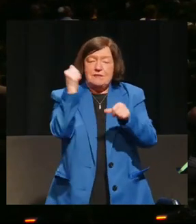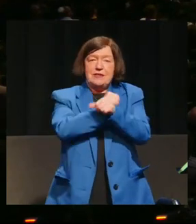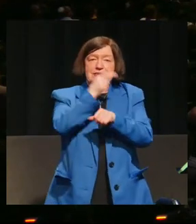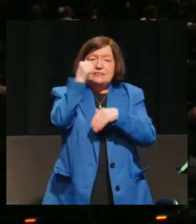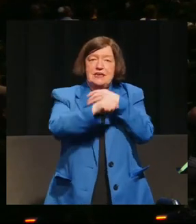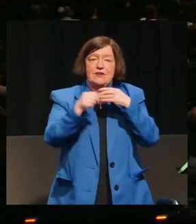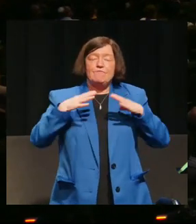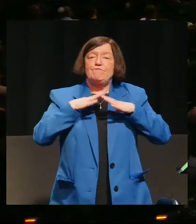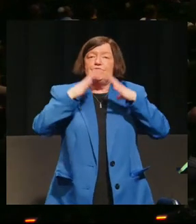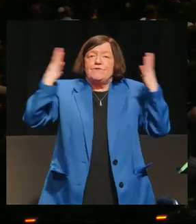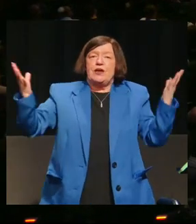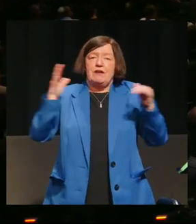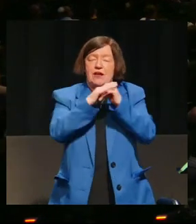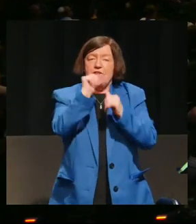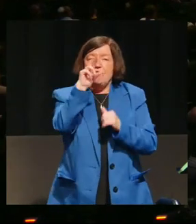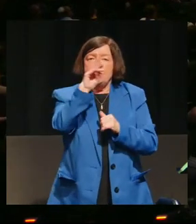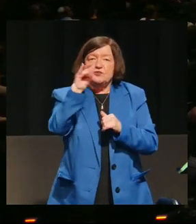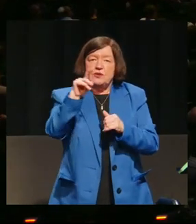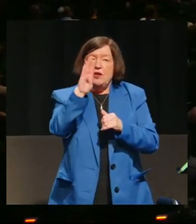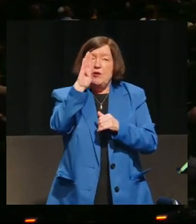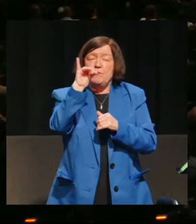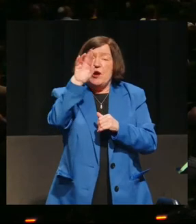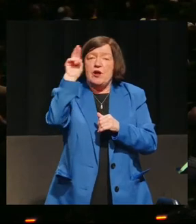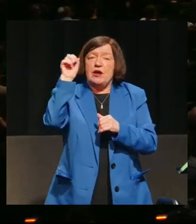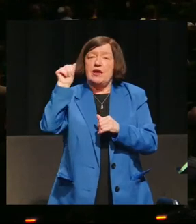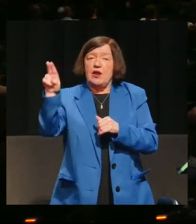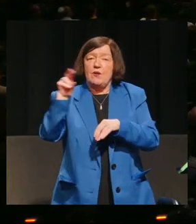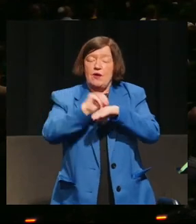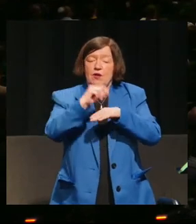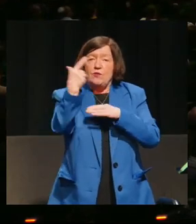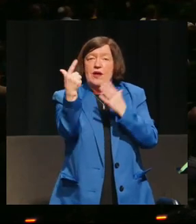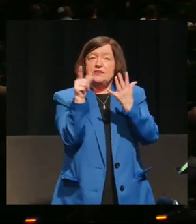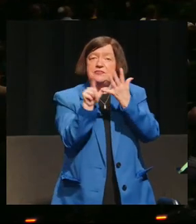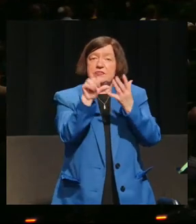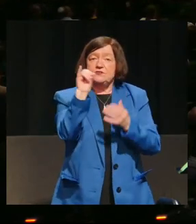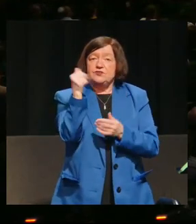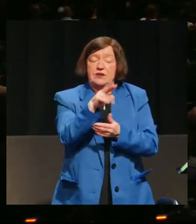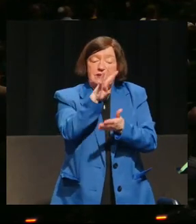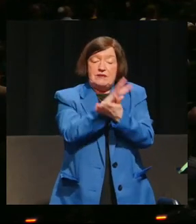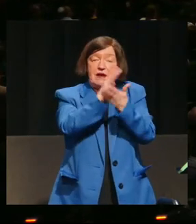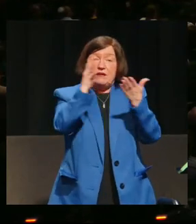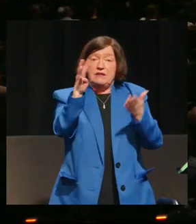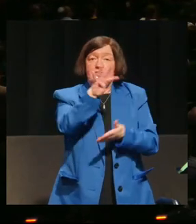the liberation of Auschwitz-Birkenau on the 27th of January